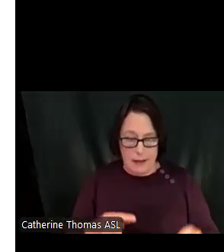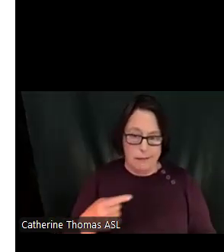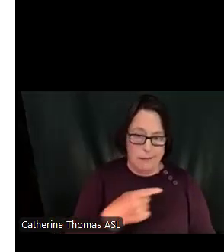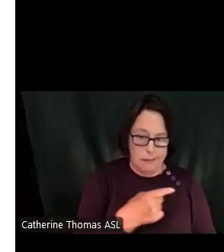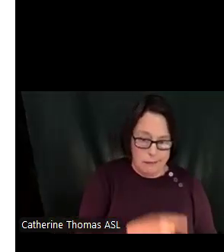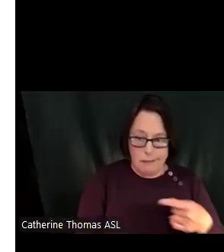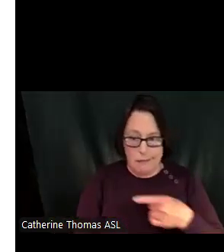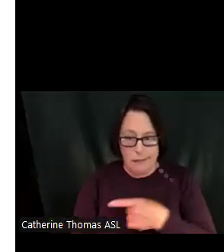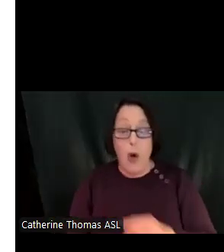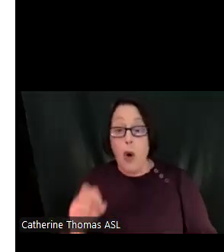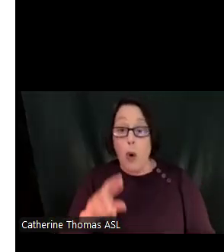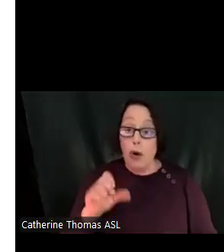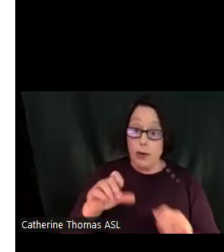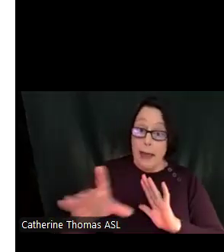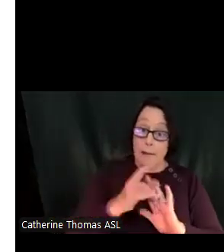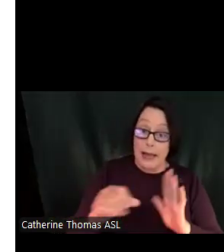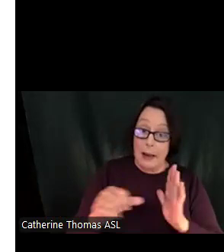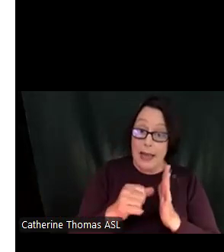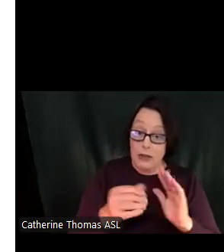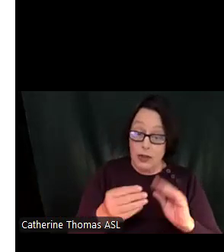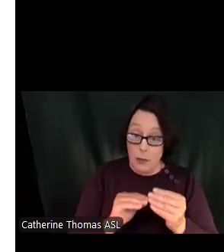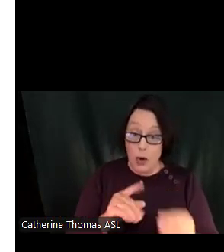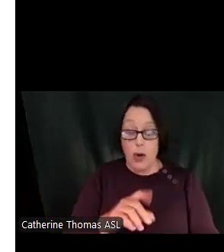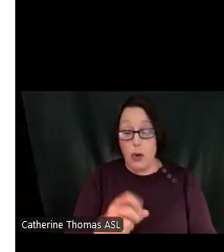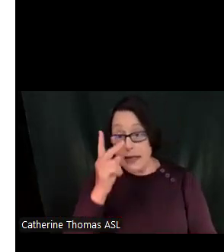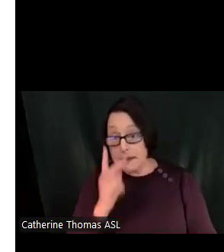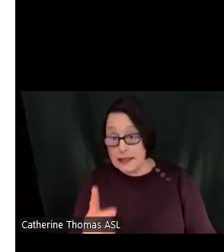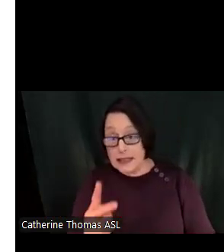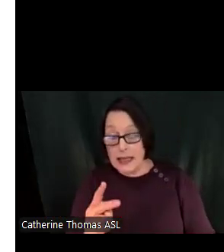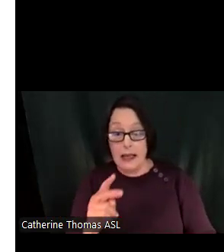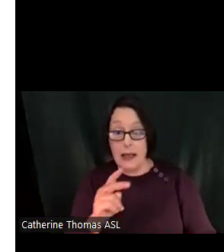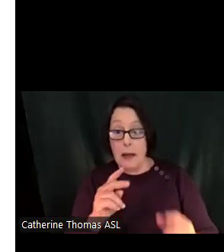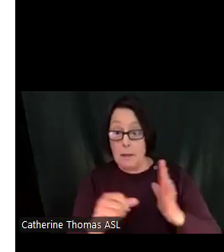numbers. This will allow you to select a report page from a pop-up